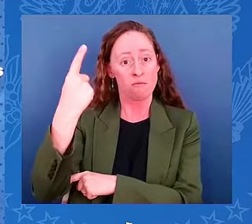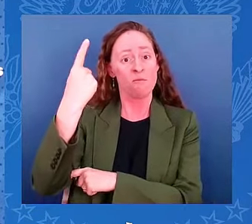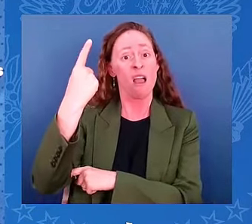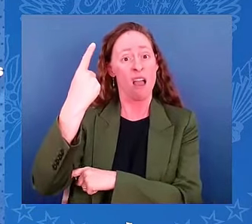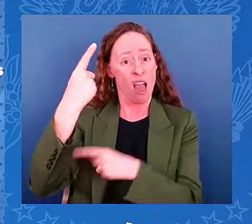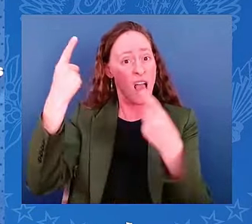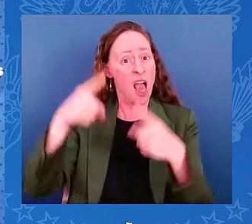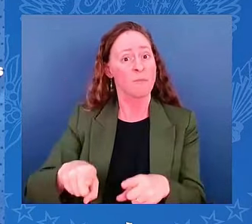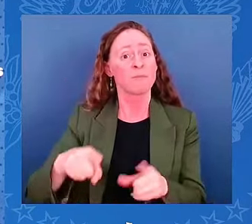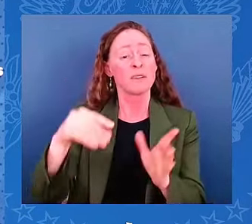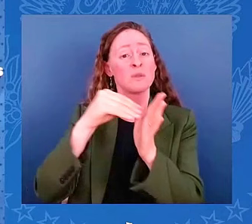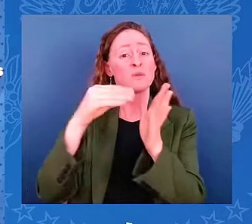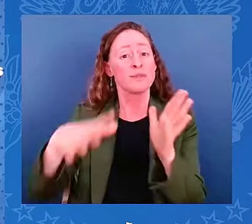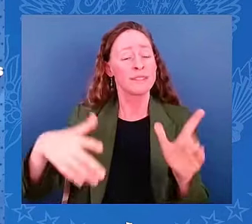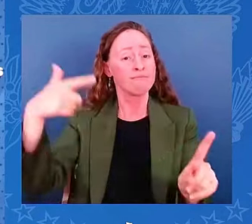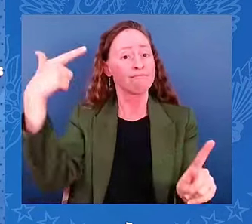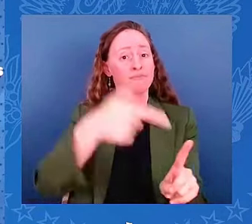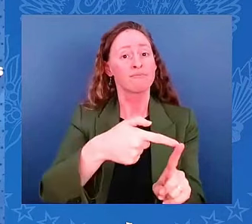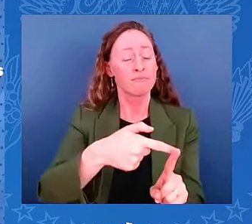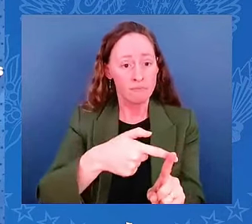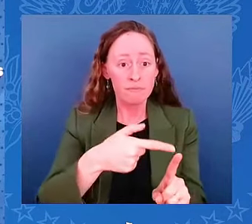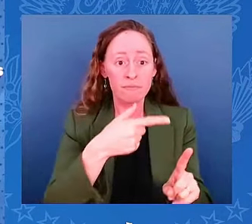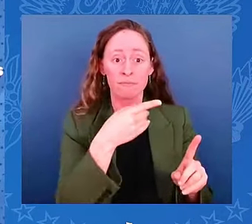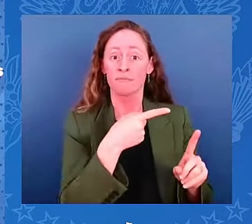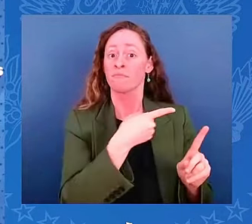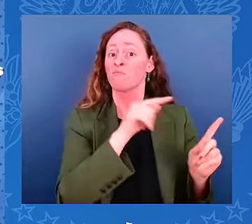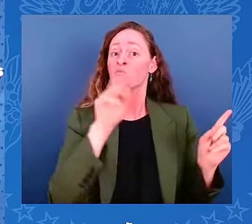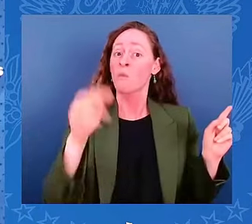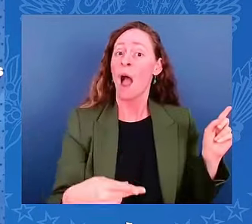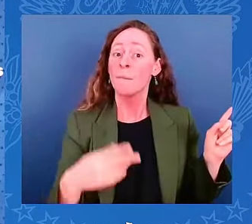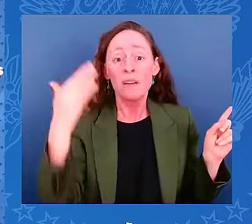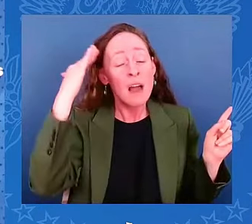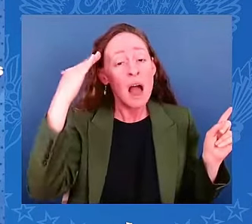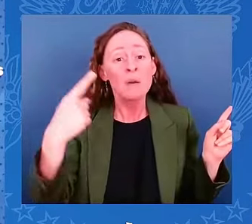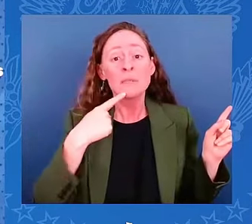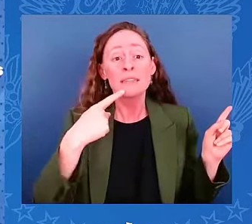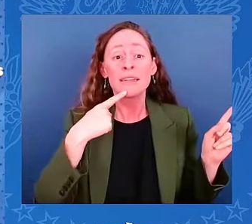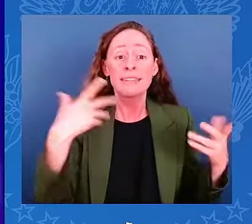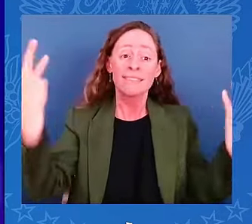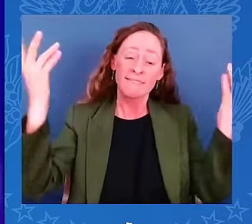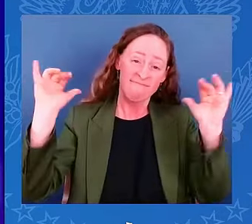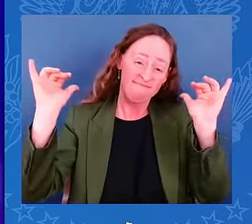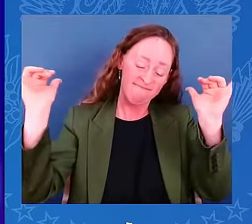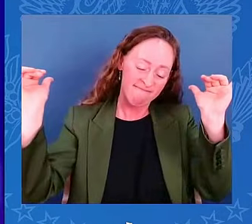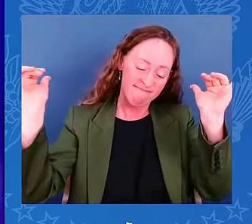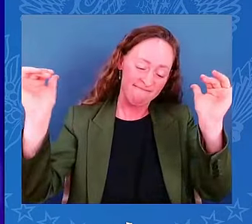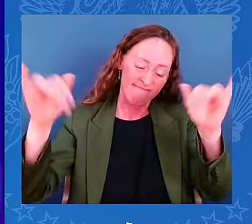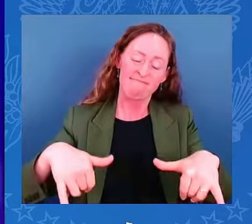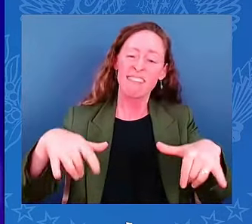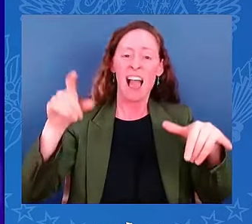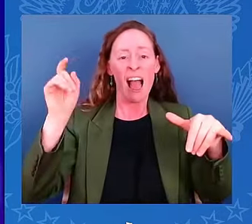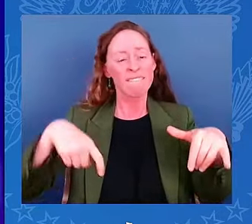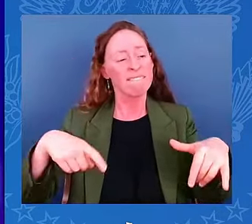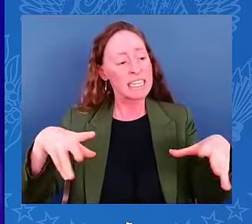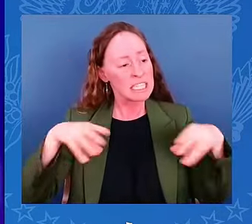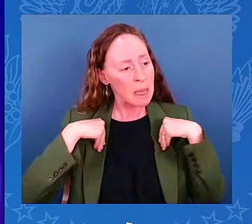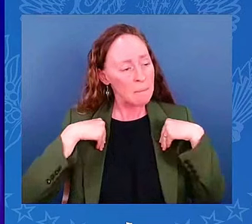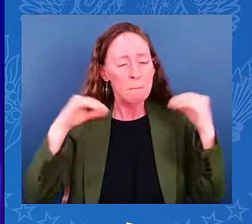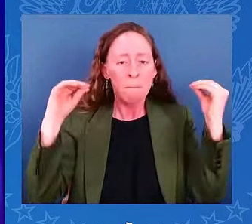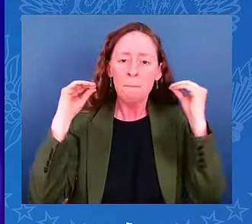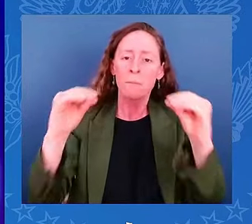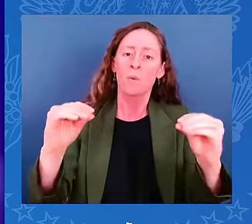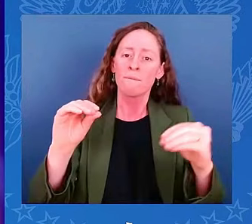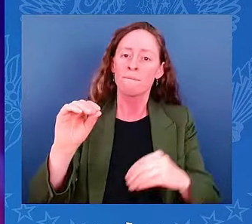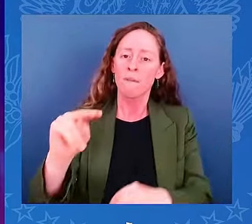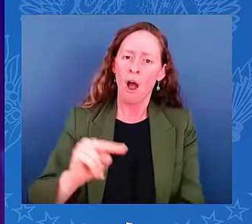said, "Have to get over it." Hell no, we don't have to get over it. We got to stop it. We got to stop it and stop